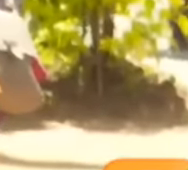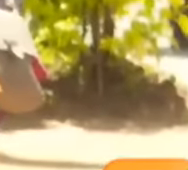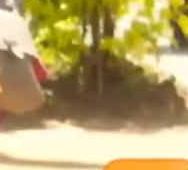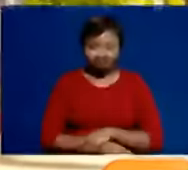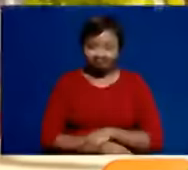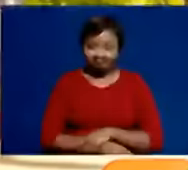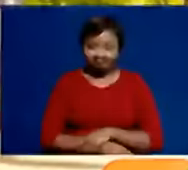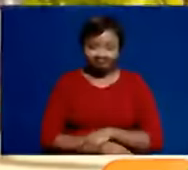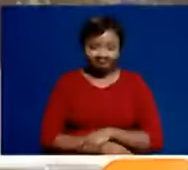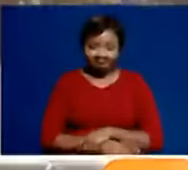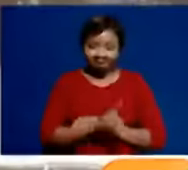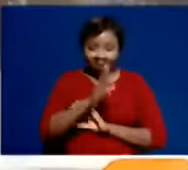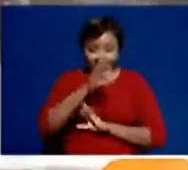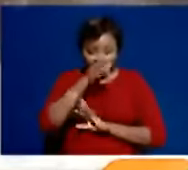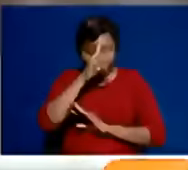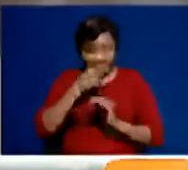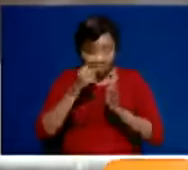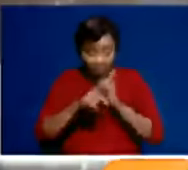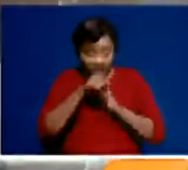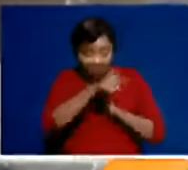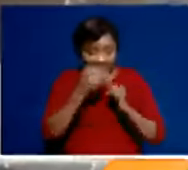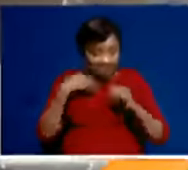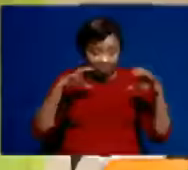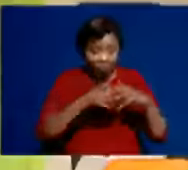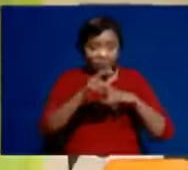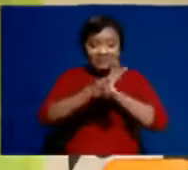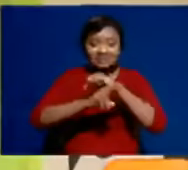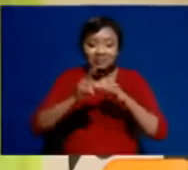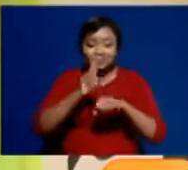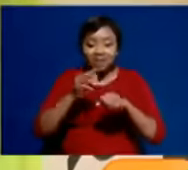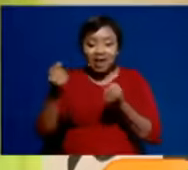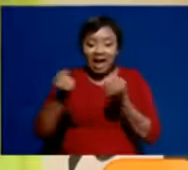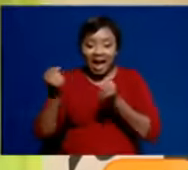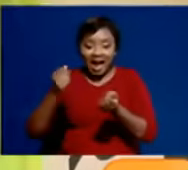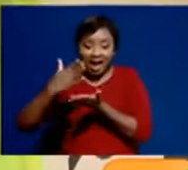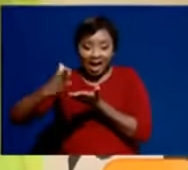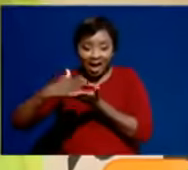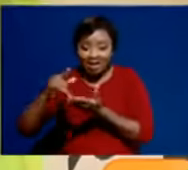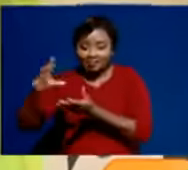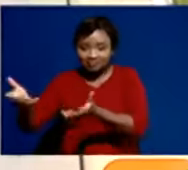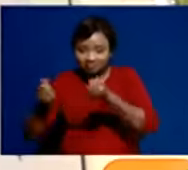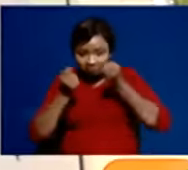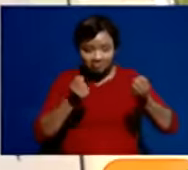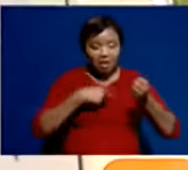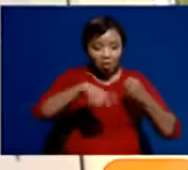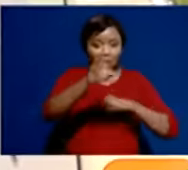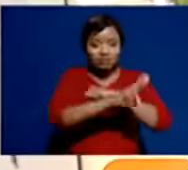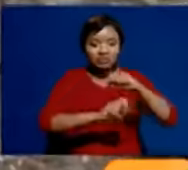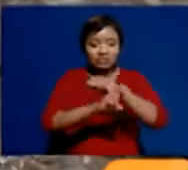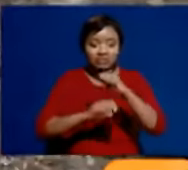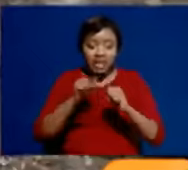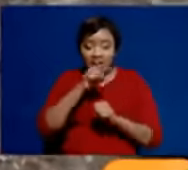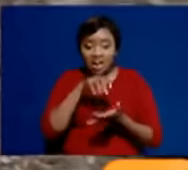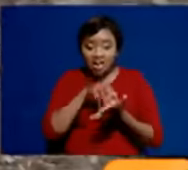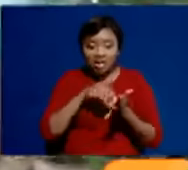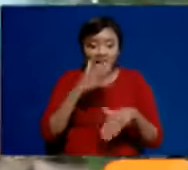hired cars for their criminal activities. Despite the arrest and charges earlier in the year, the case was withdrawn on November 27